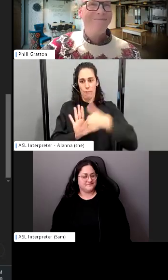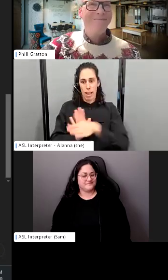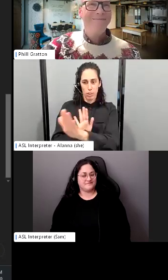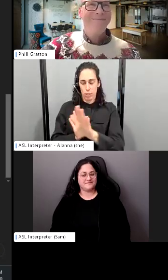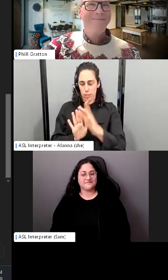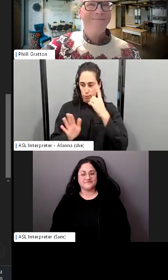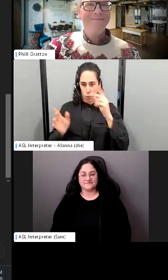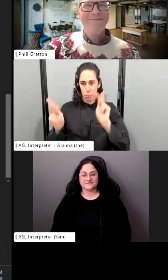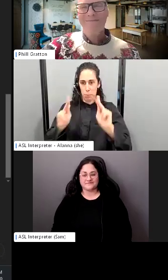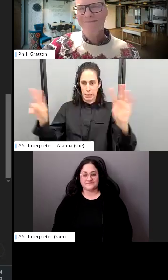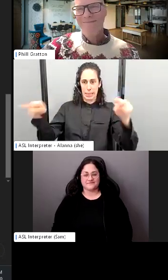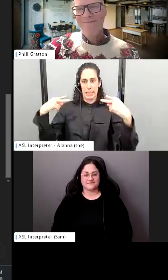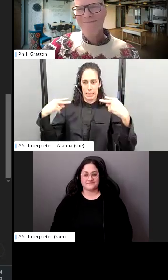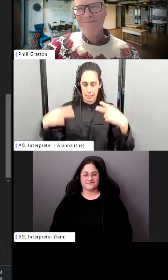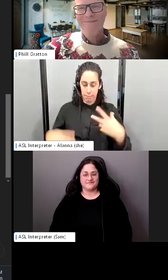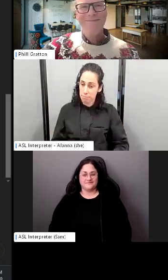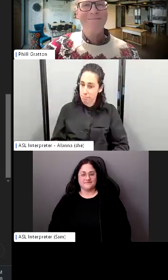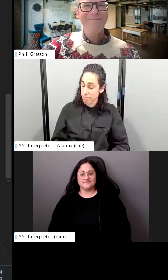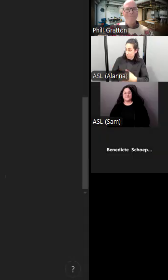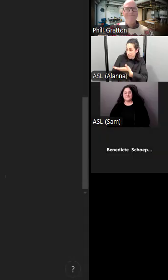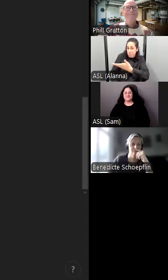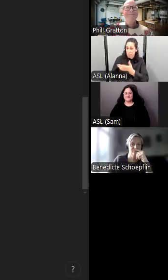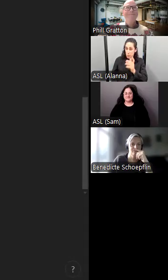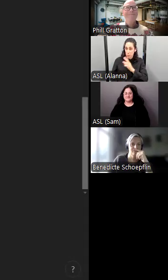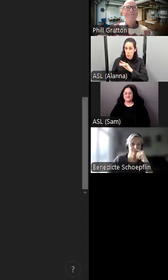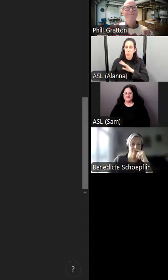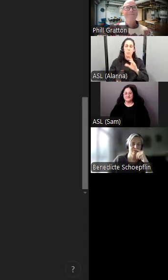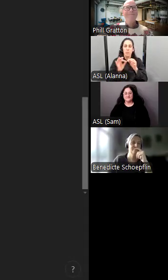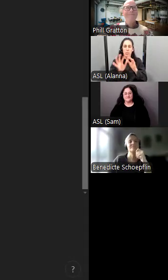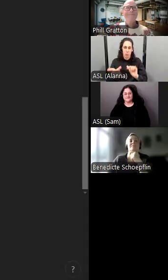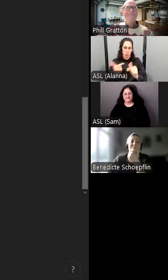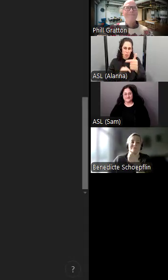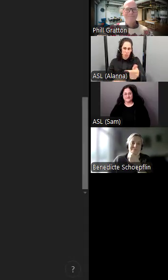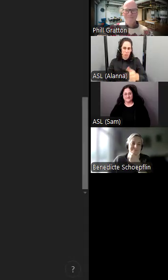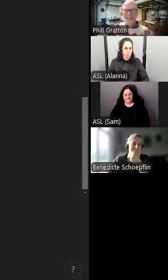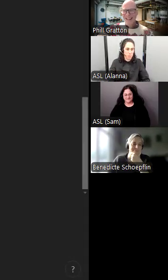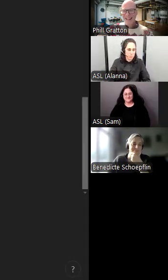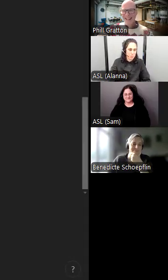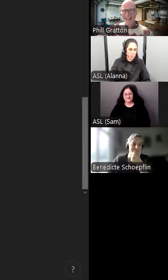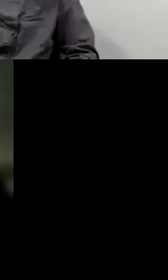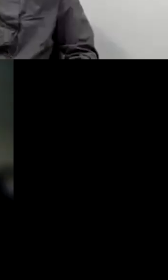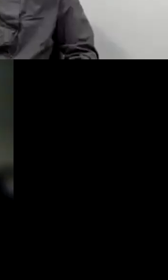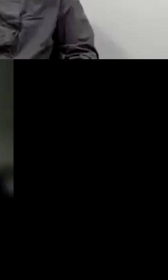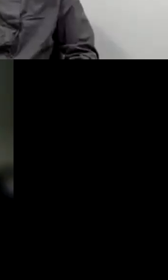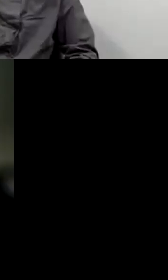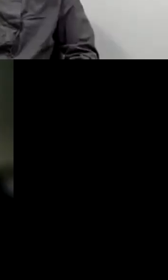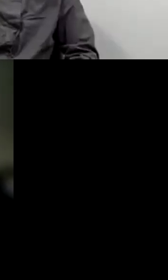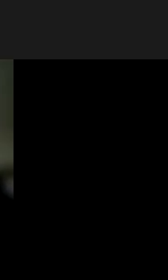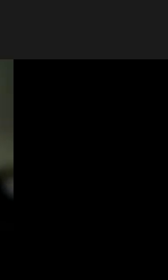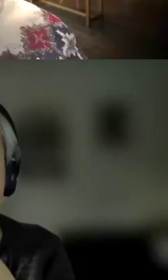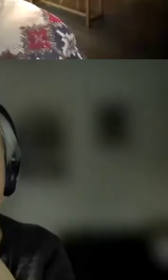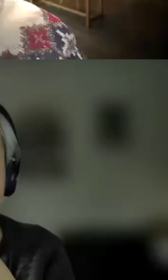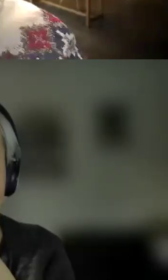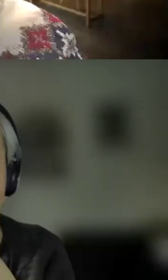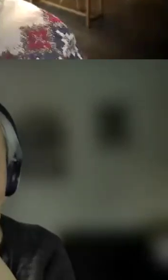you go. Was it Sandy? I have to tell you, I would have put my father out of business. I don't think in the winter I ever left the house without him telling